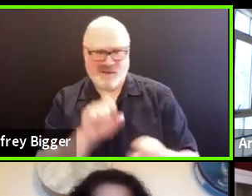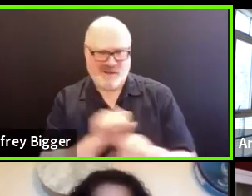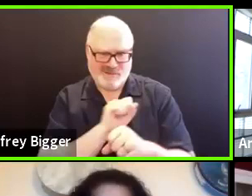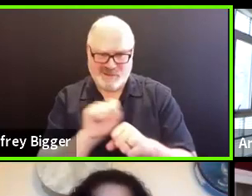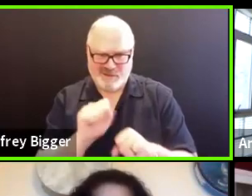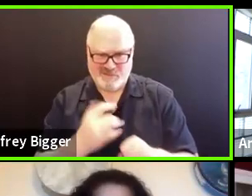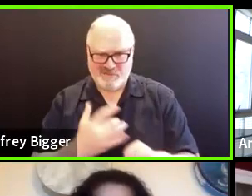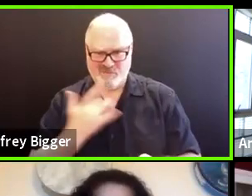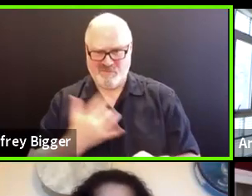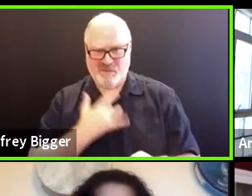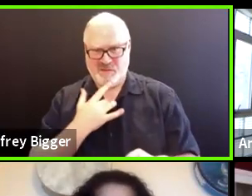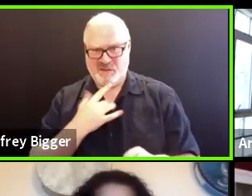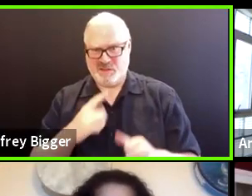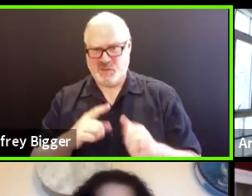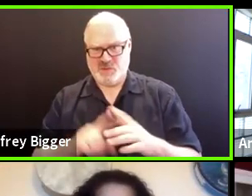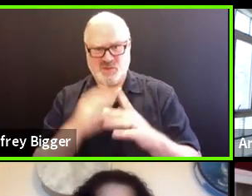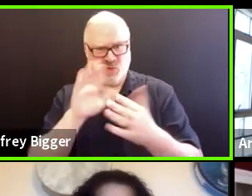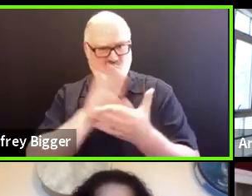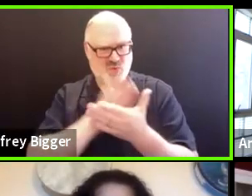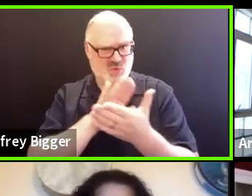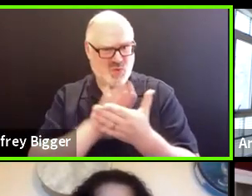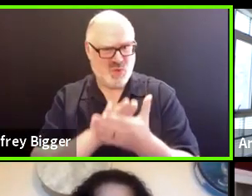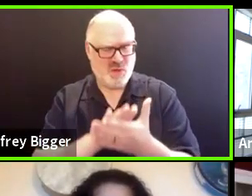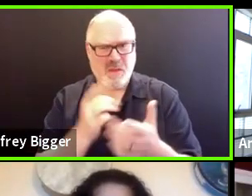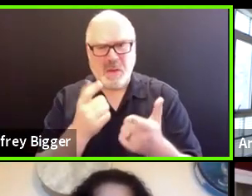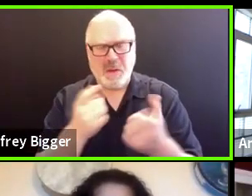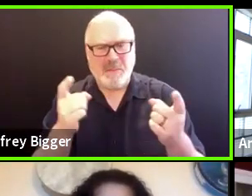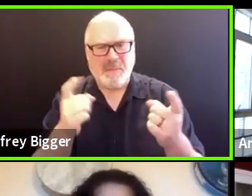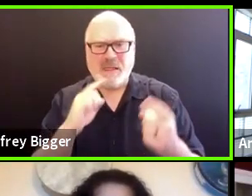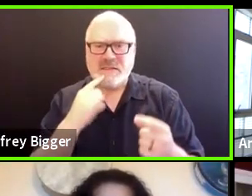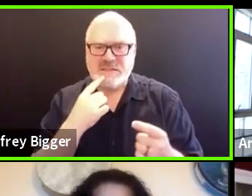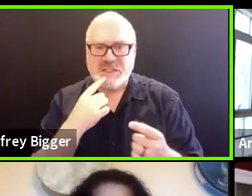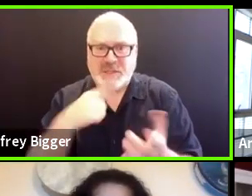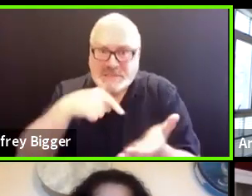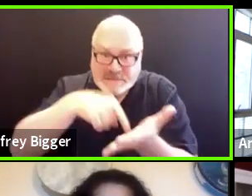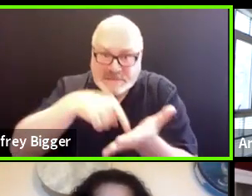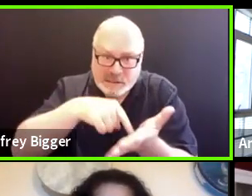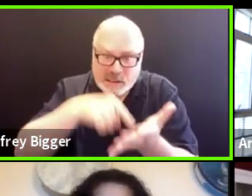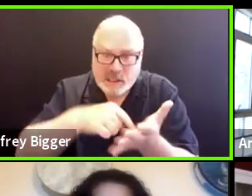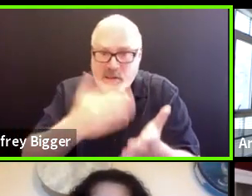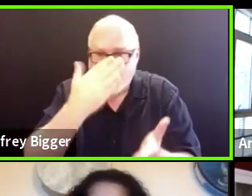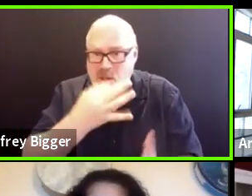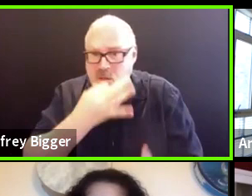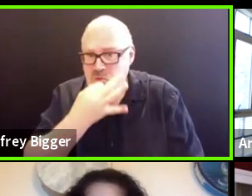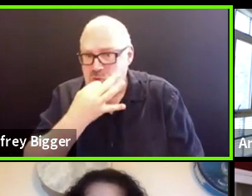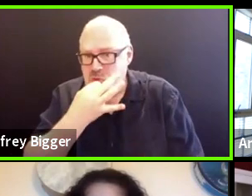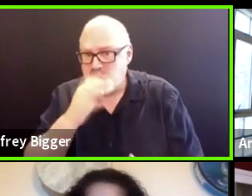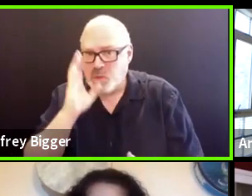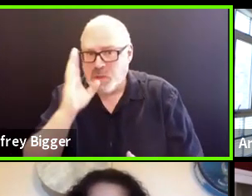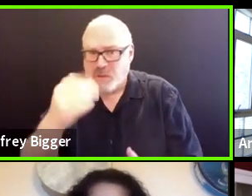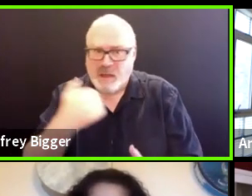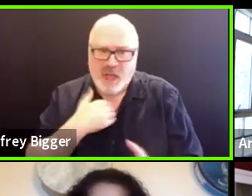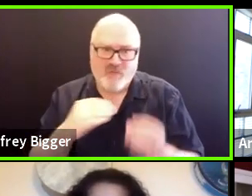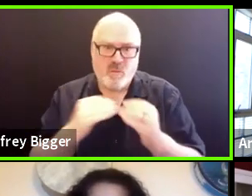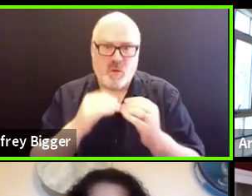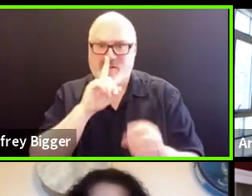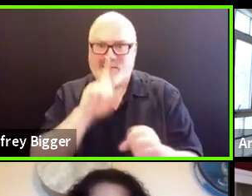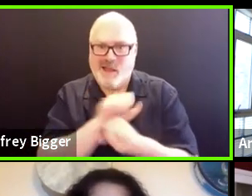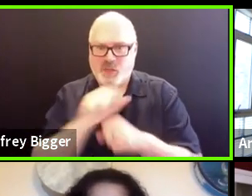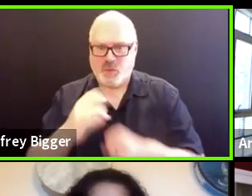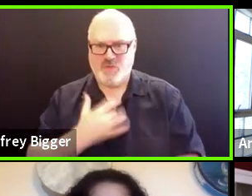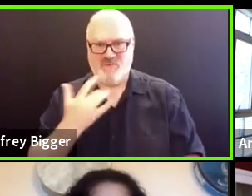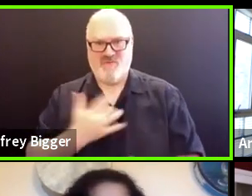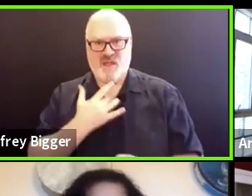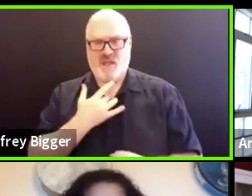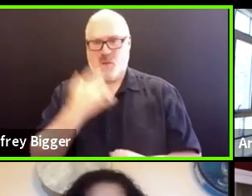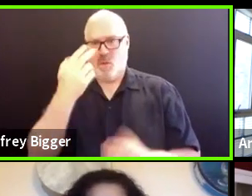school? Or, are there any kind of big deadlines or timelines coming up where we'll have kind of more of a real sense as to kind of what